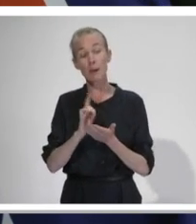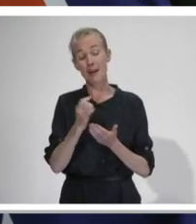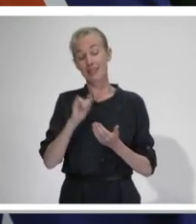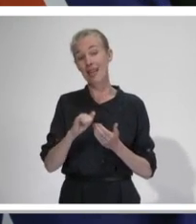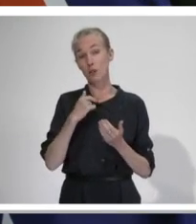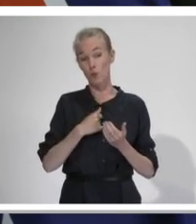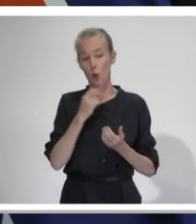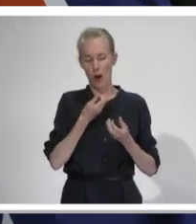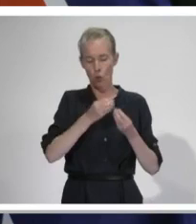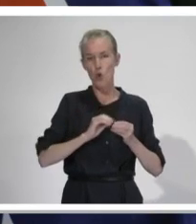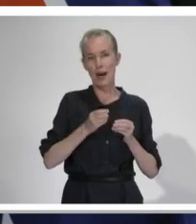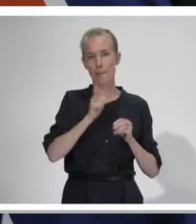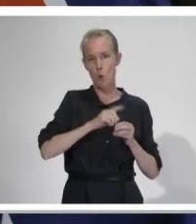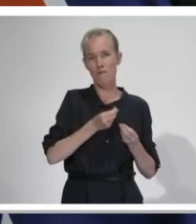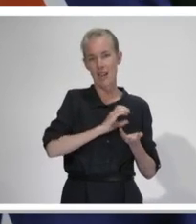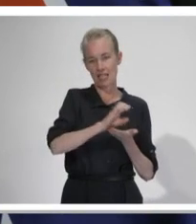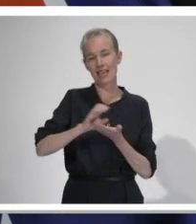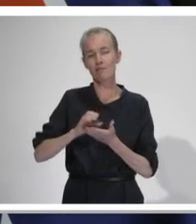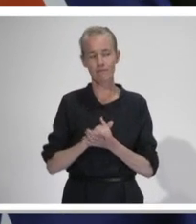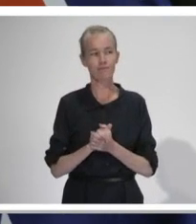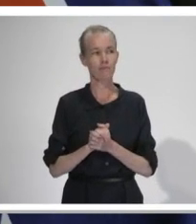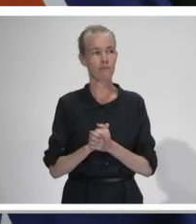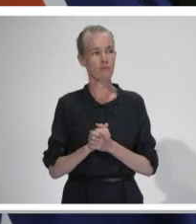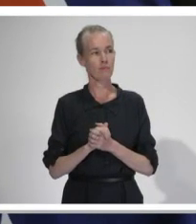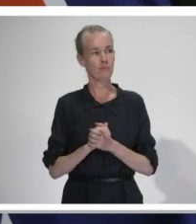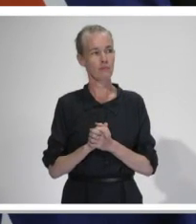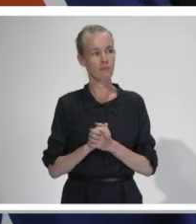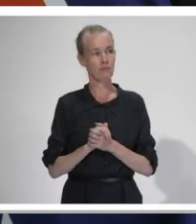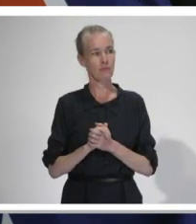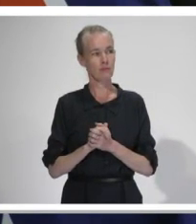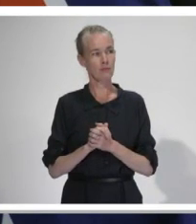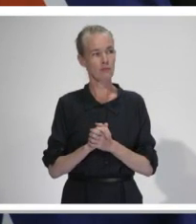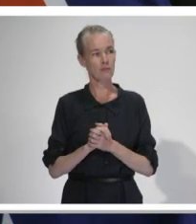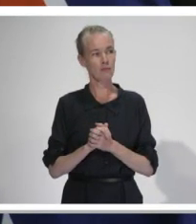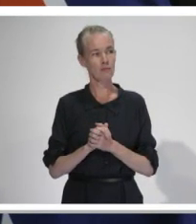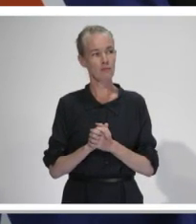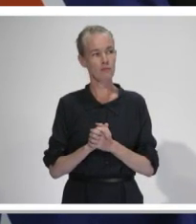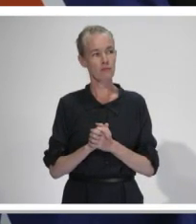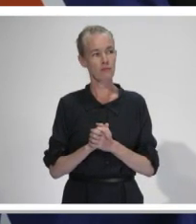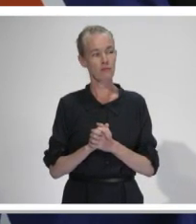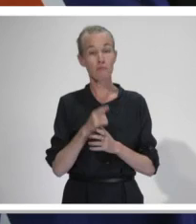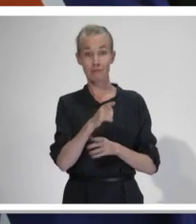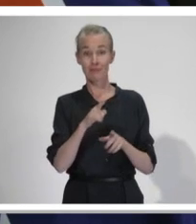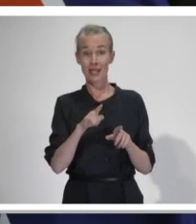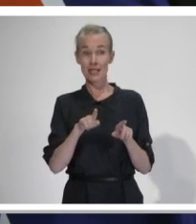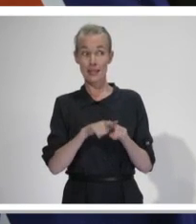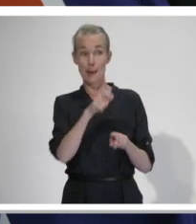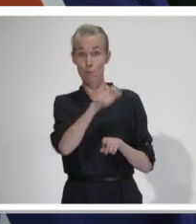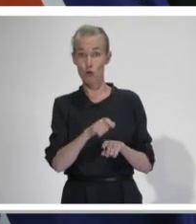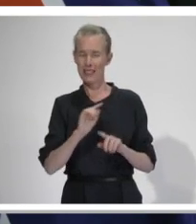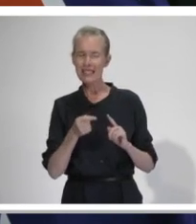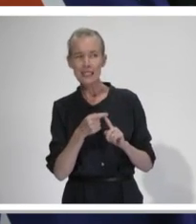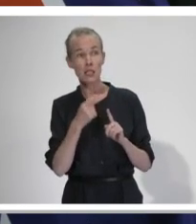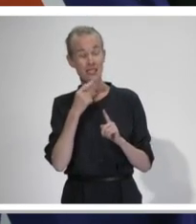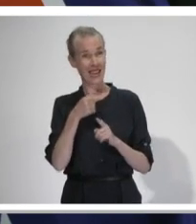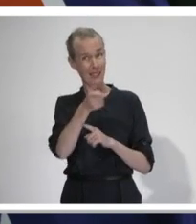individuals. That they're really crying out, one of the things that they're really crying out for is rent relief. you at least consider that? I've said before that